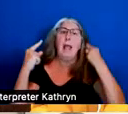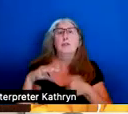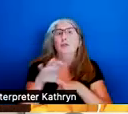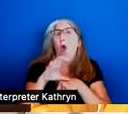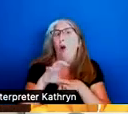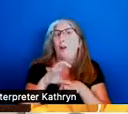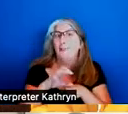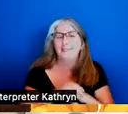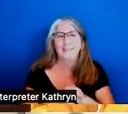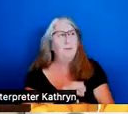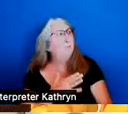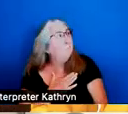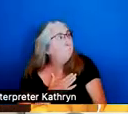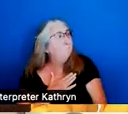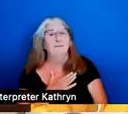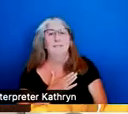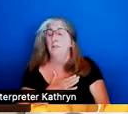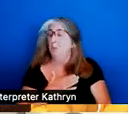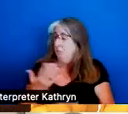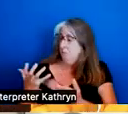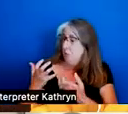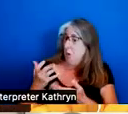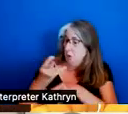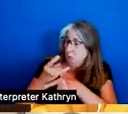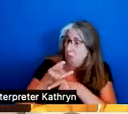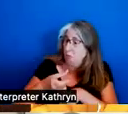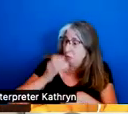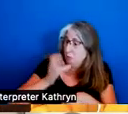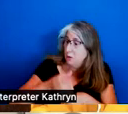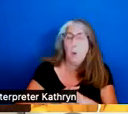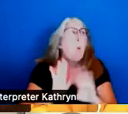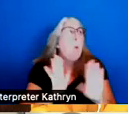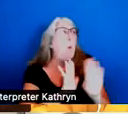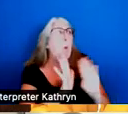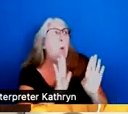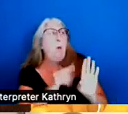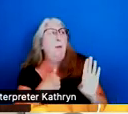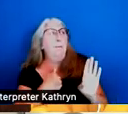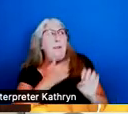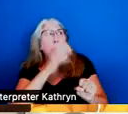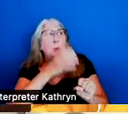oh. And he said, would you like to drink? I said, no, me no drink.